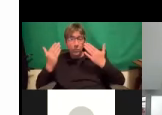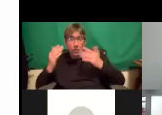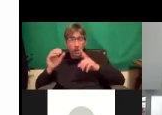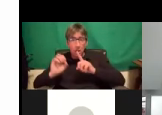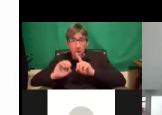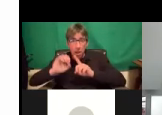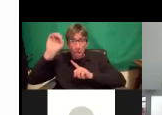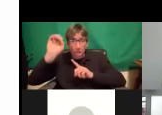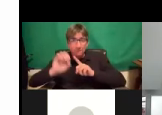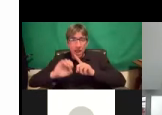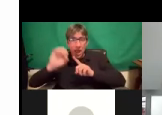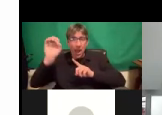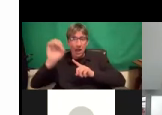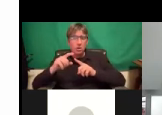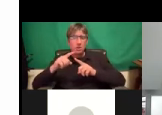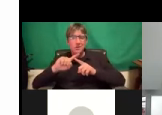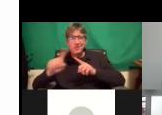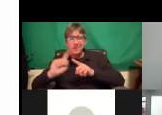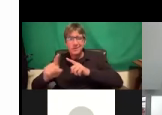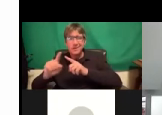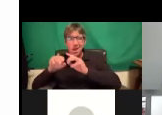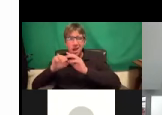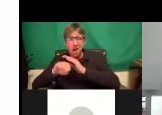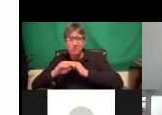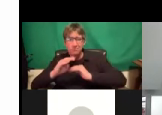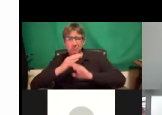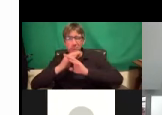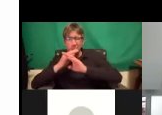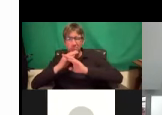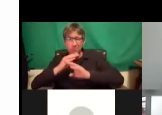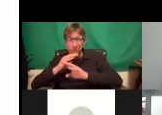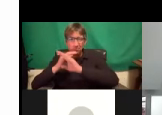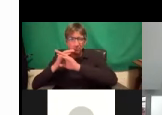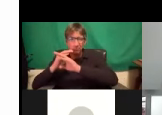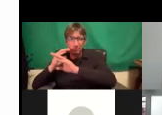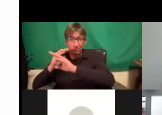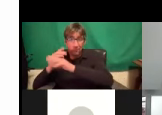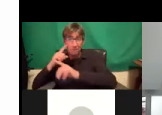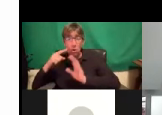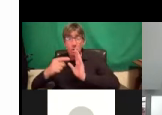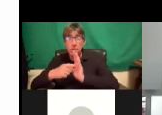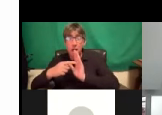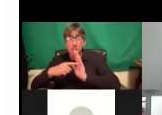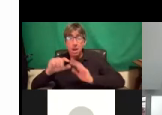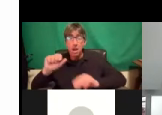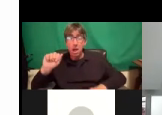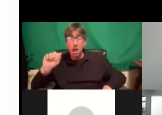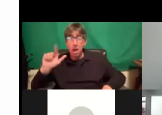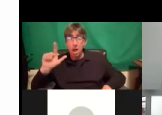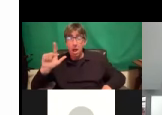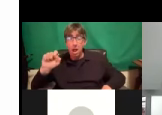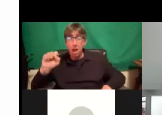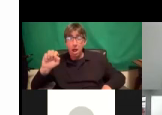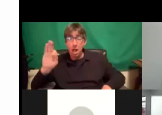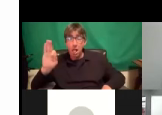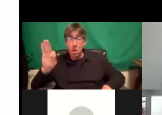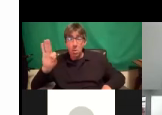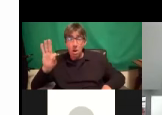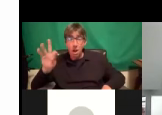Alewife? Thank you. I Angel, do you want me believe to jump in on this one real quick? Yeah.